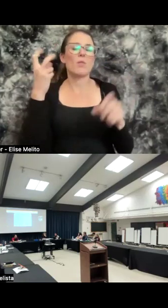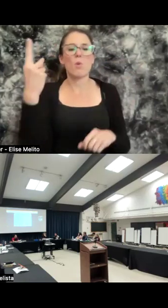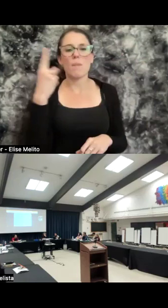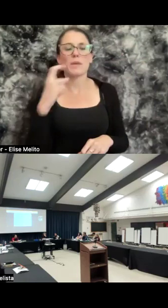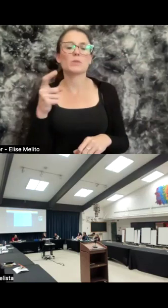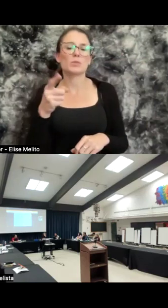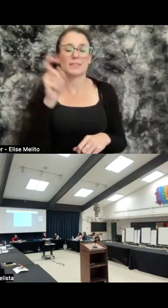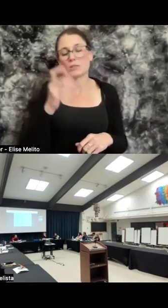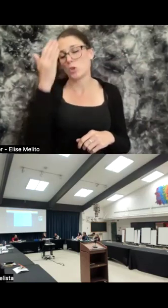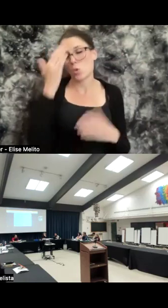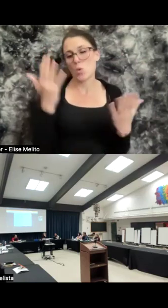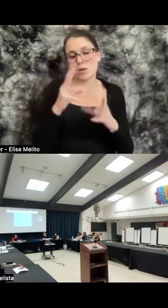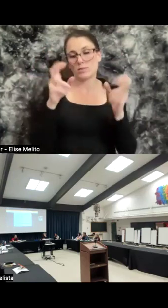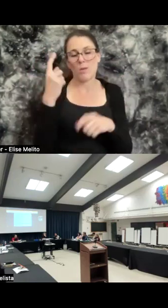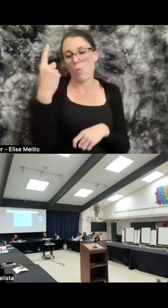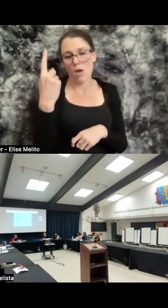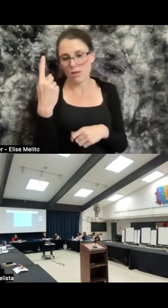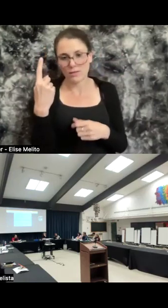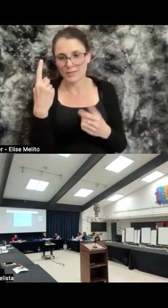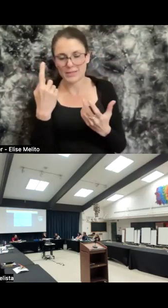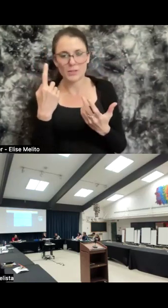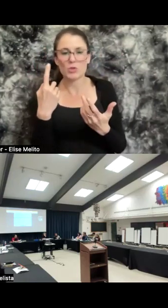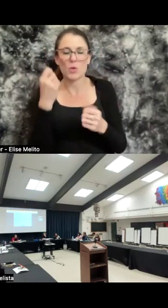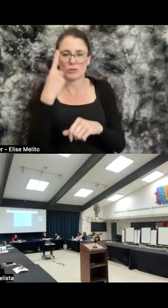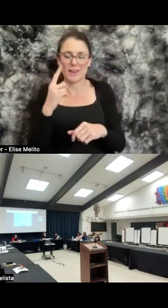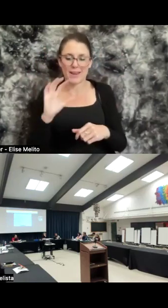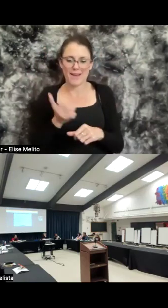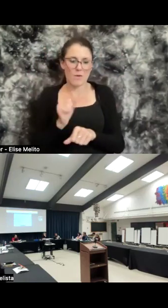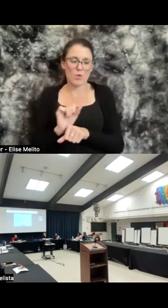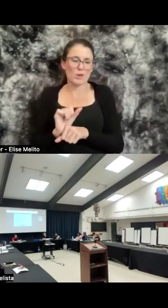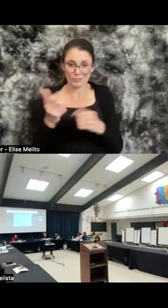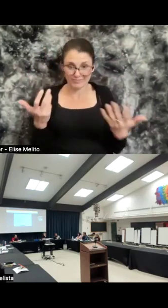know what Title I is to understand what the SSC does.